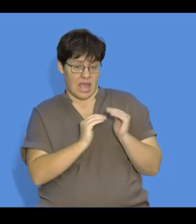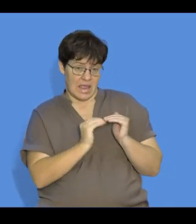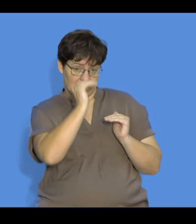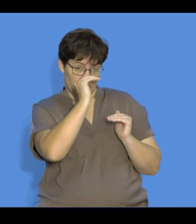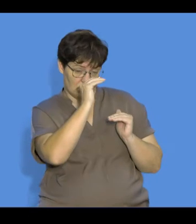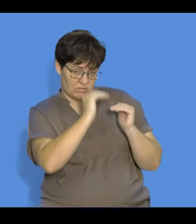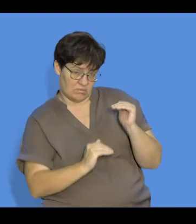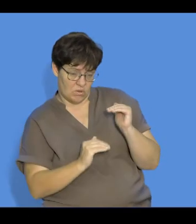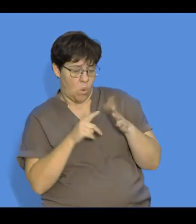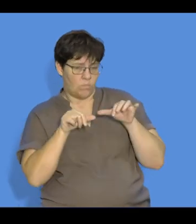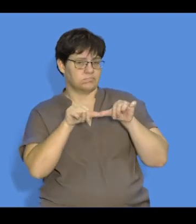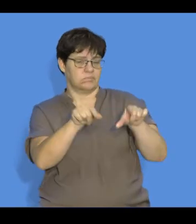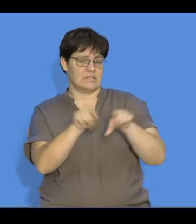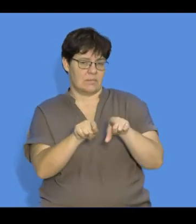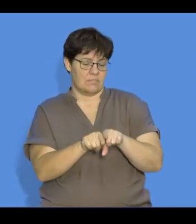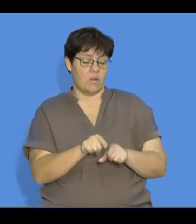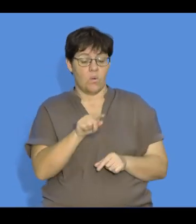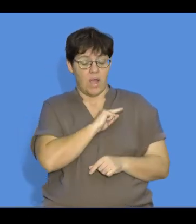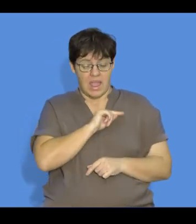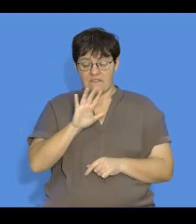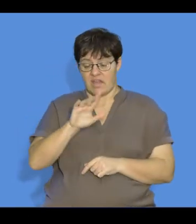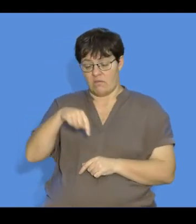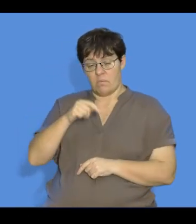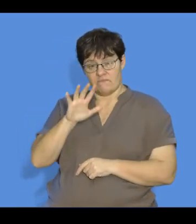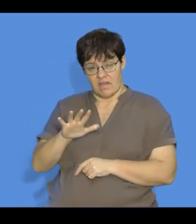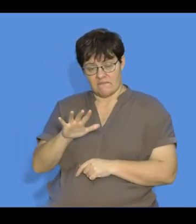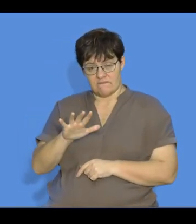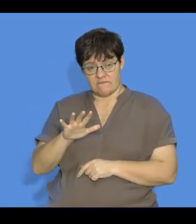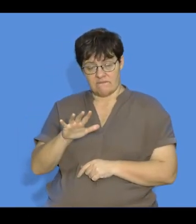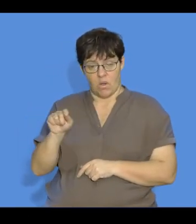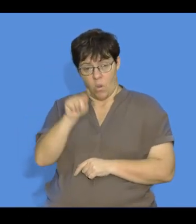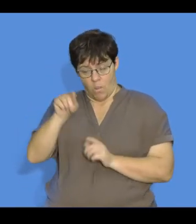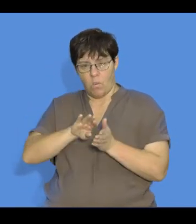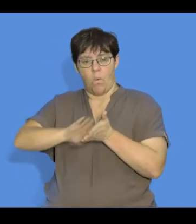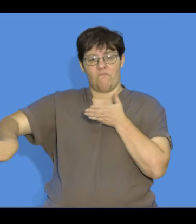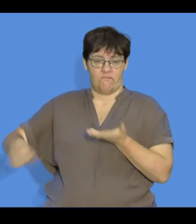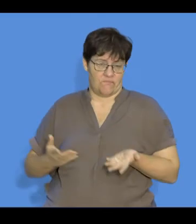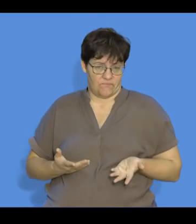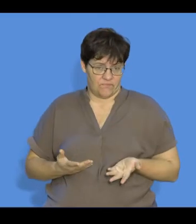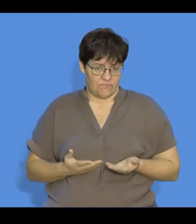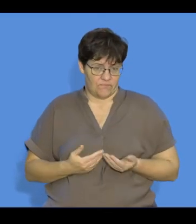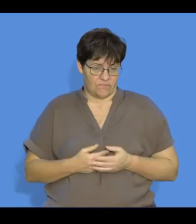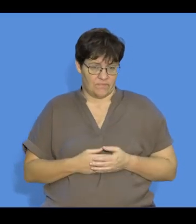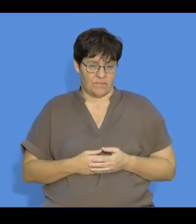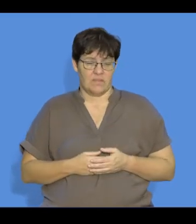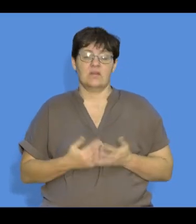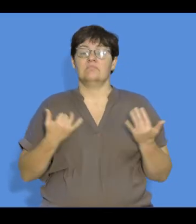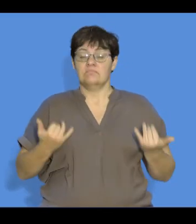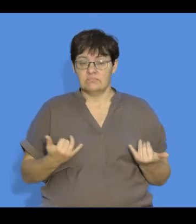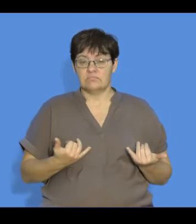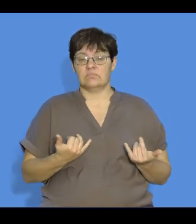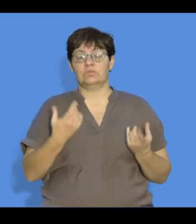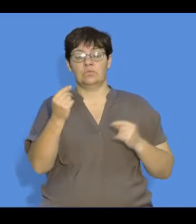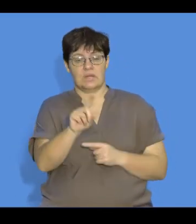same if the 5.5 ohm resistor is removed? Right. So let's appreciate something here. This has to do with